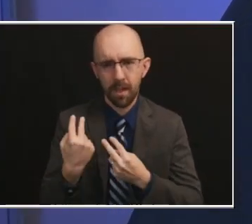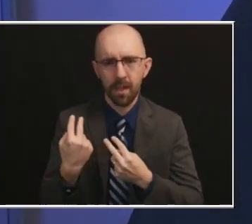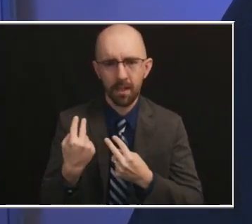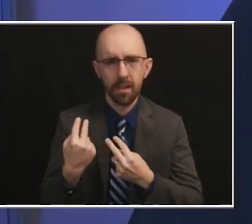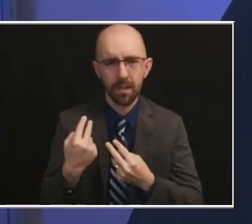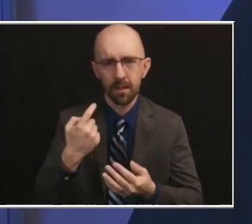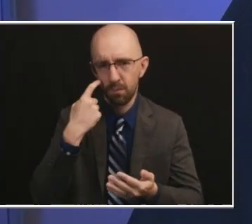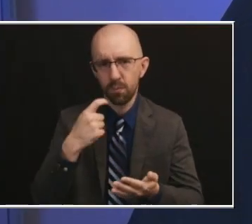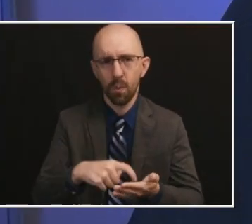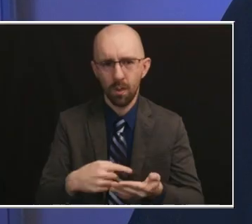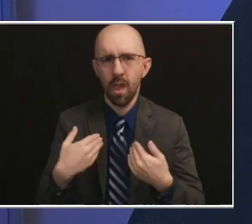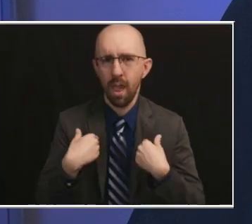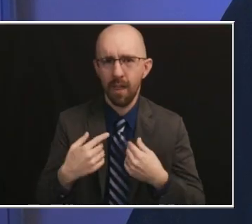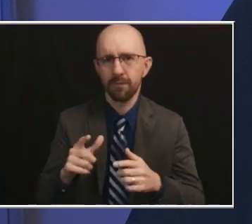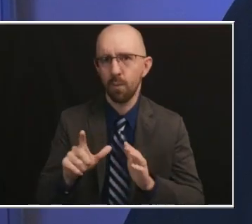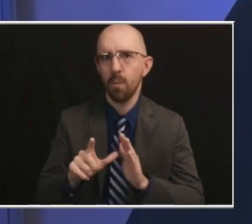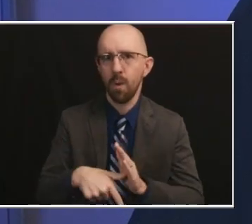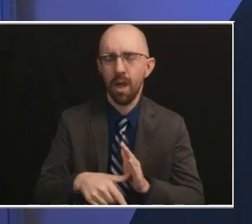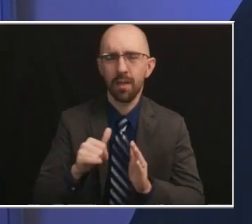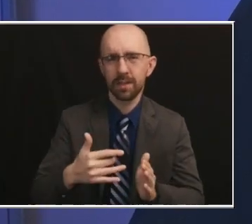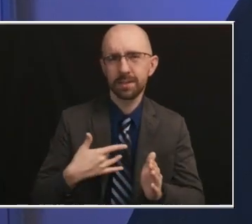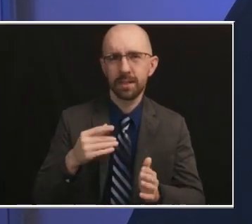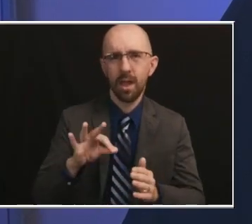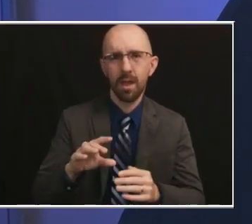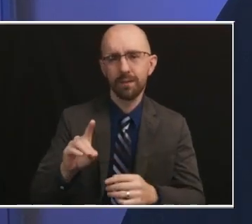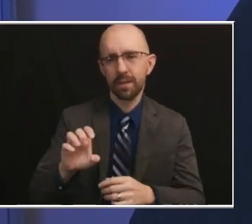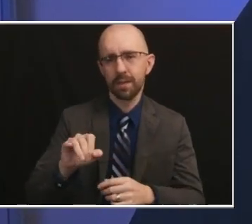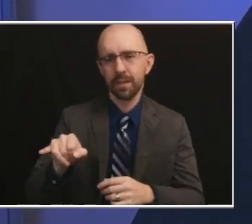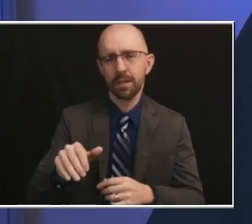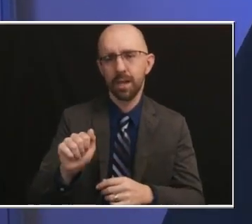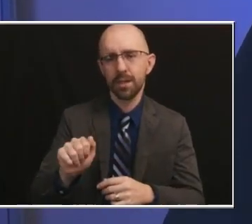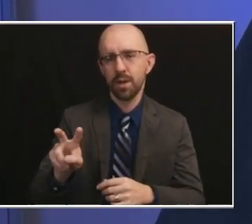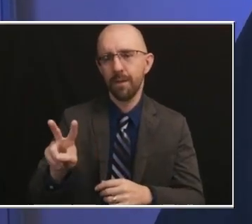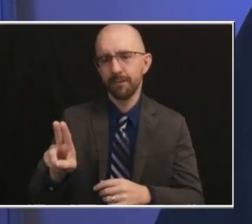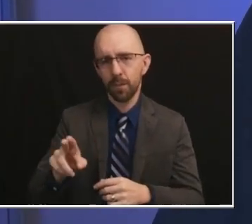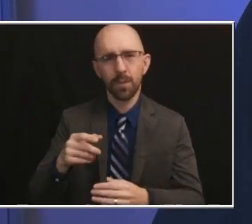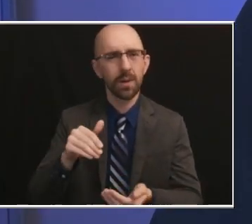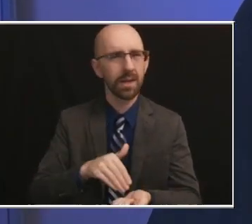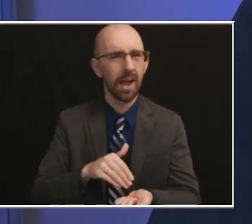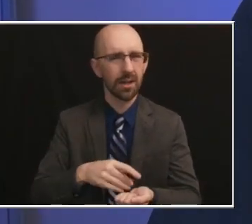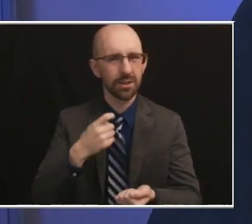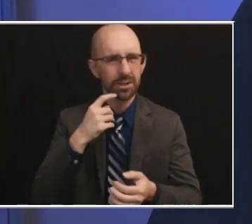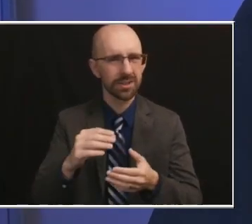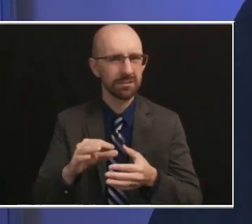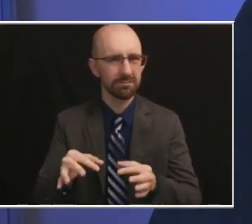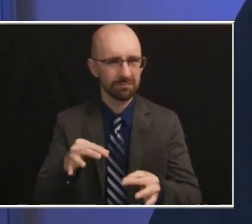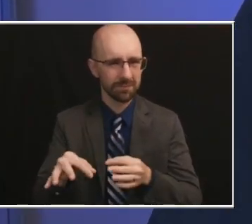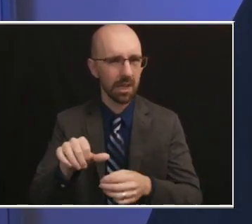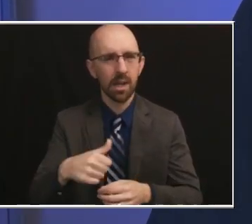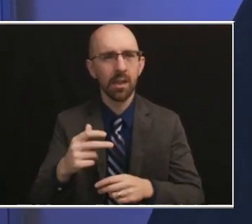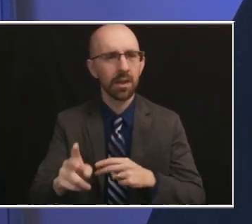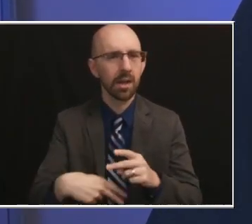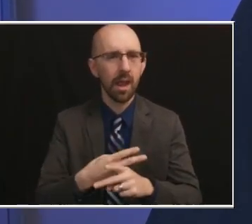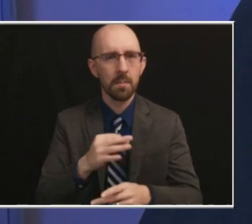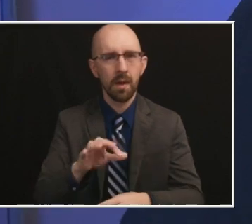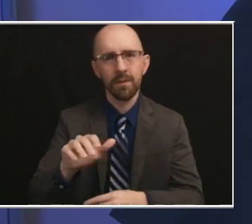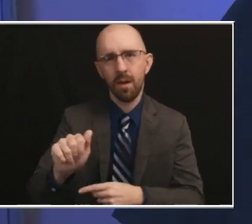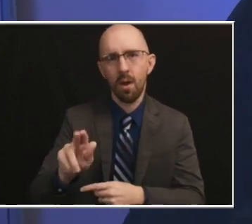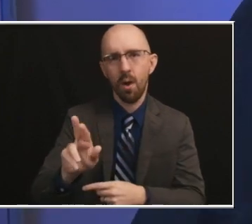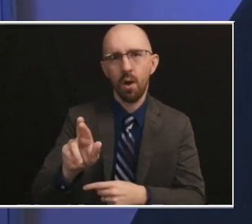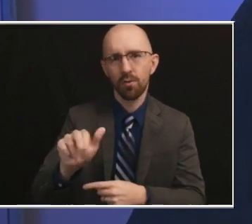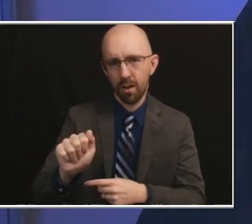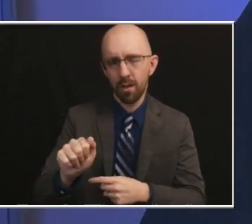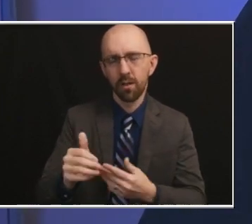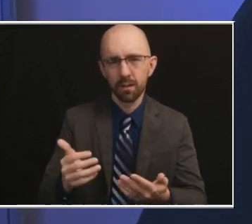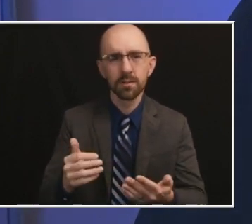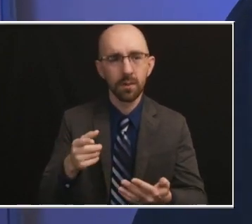had for a while is this sense of deja vu, which, as Dr. Landazur was talking about, is another type of aura. So if you get